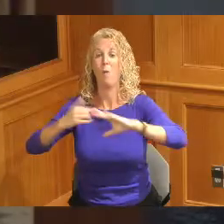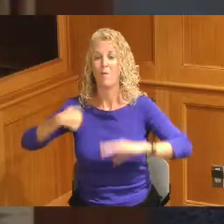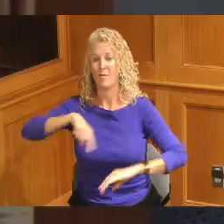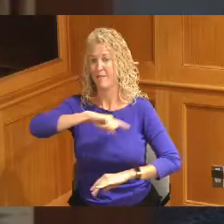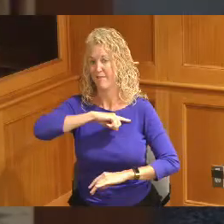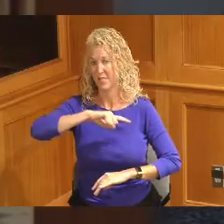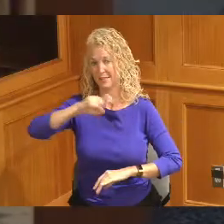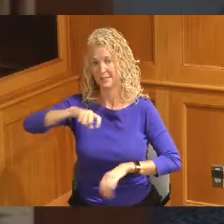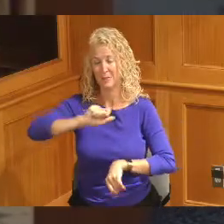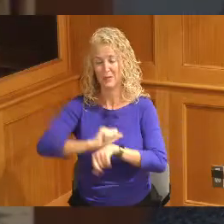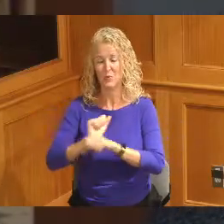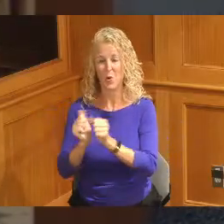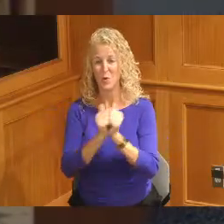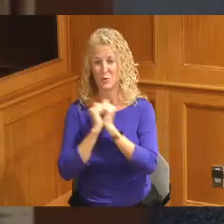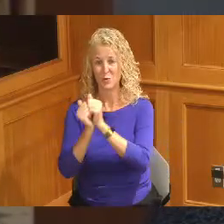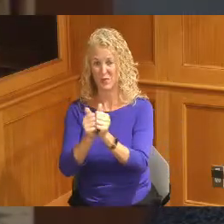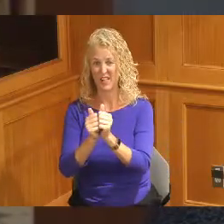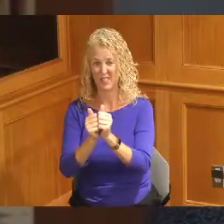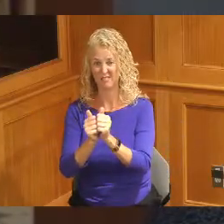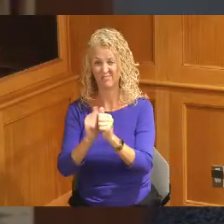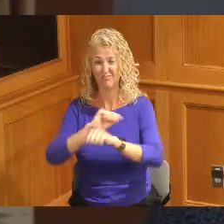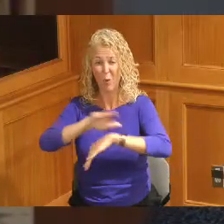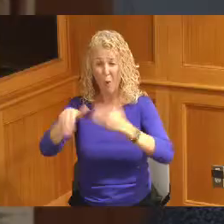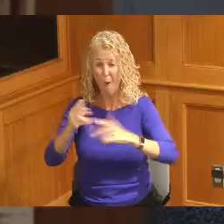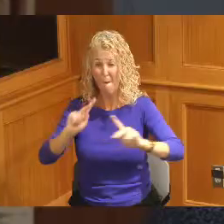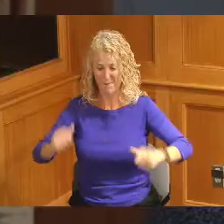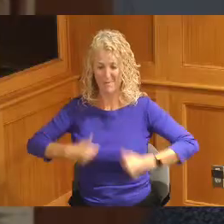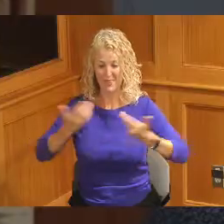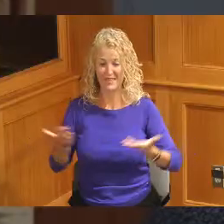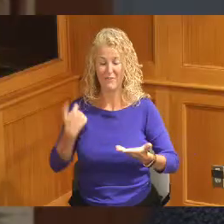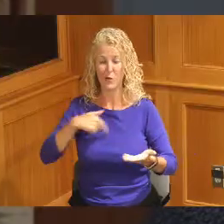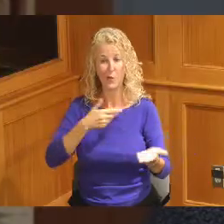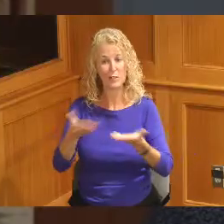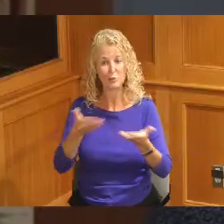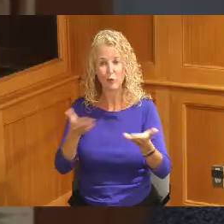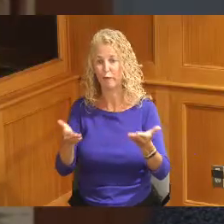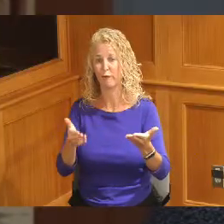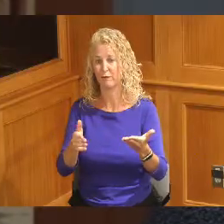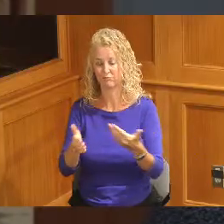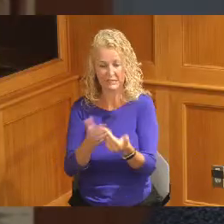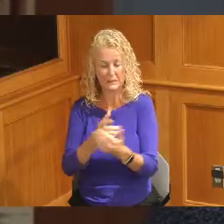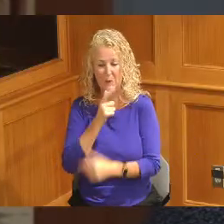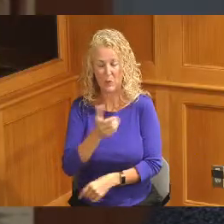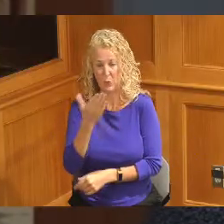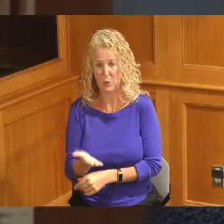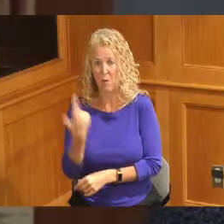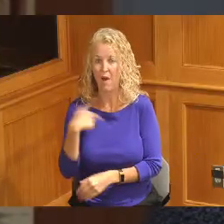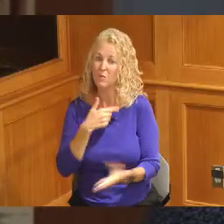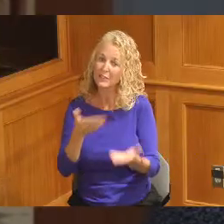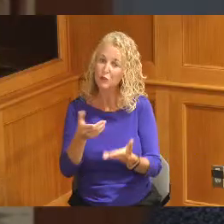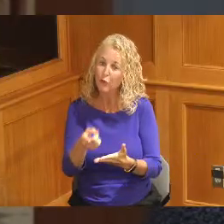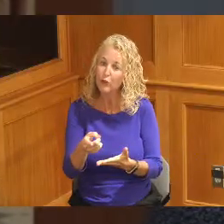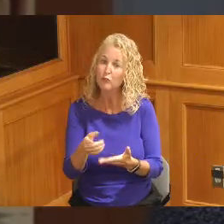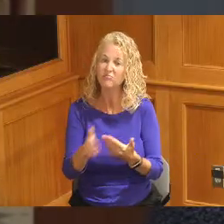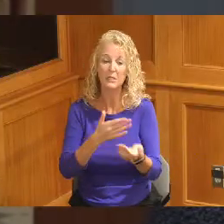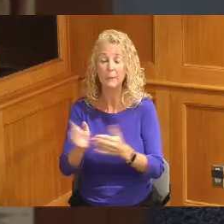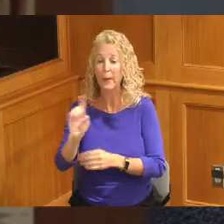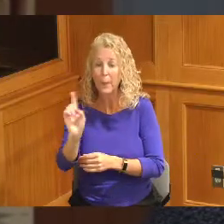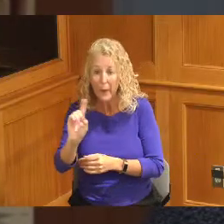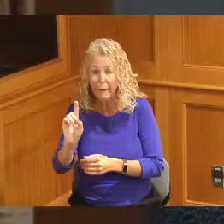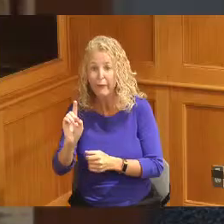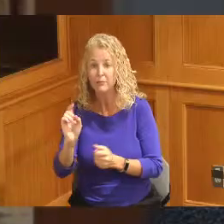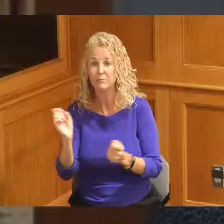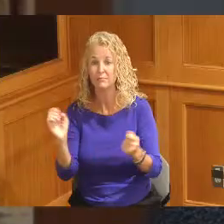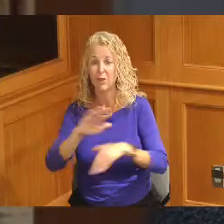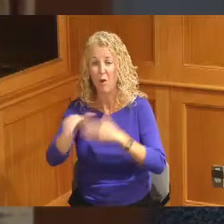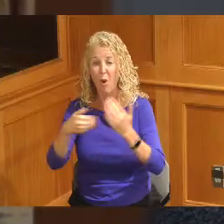Hamilton County, and we serve all residents of Hamilton County. And I want to make that clear that regardless of the community, Hamilton